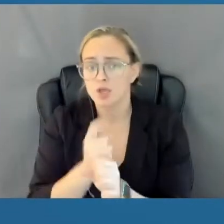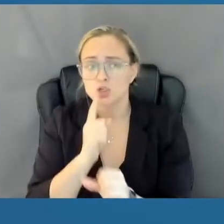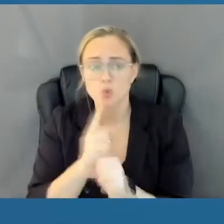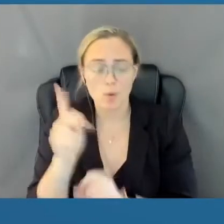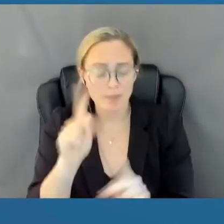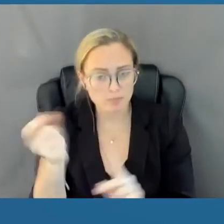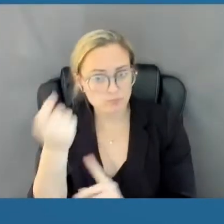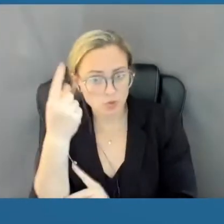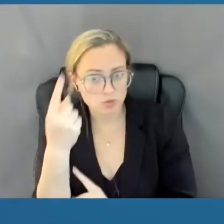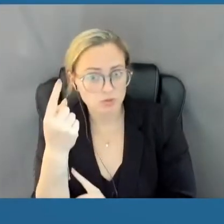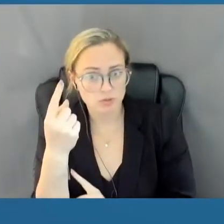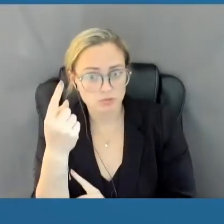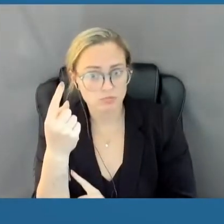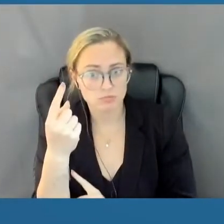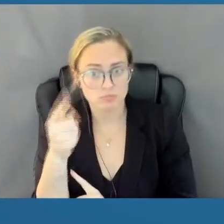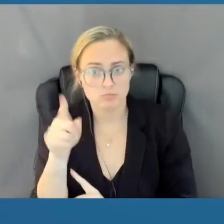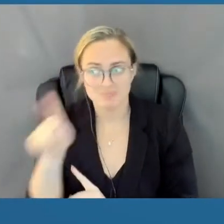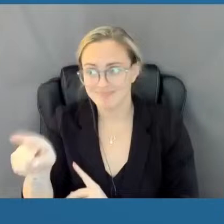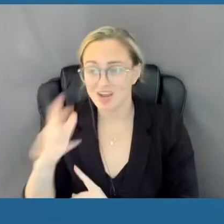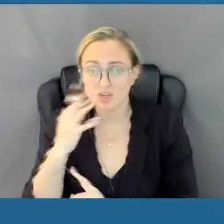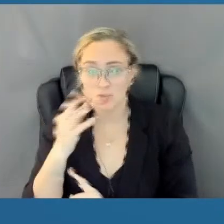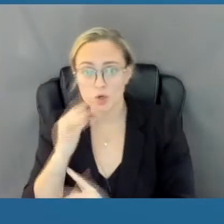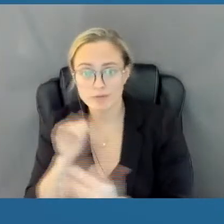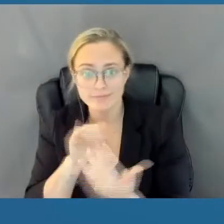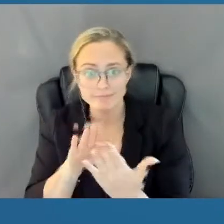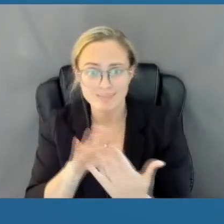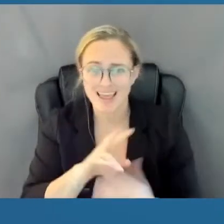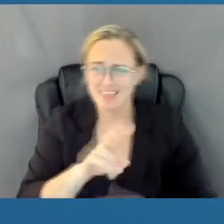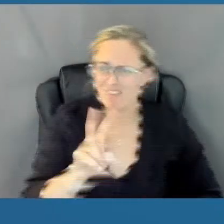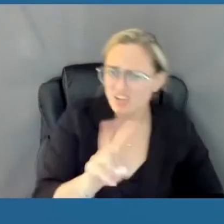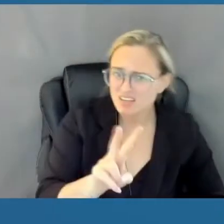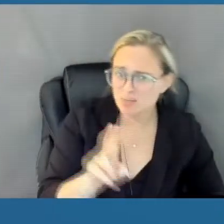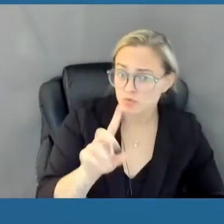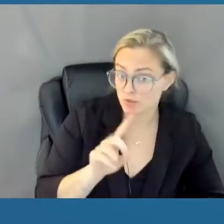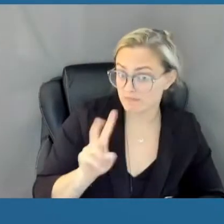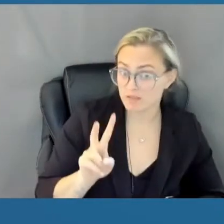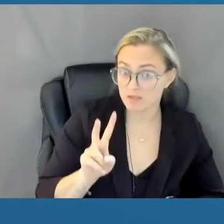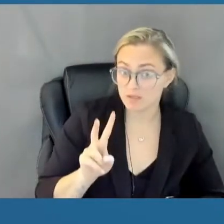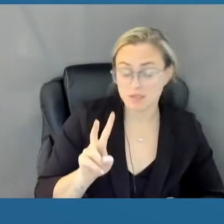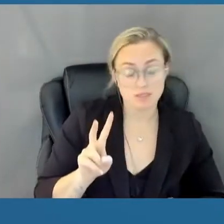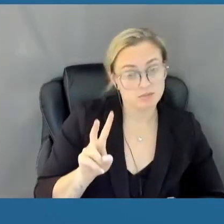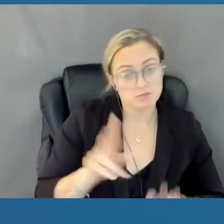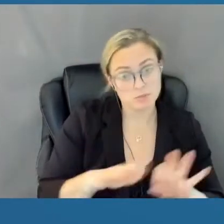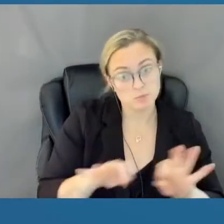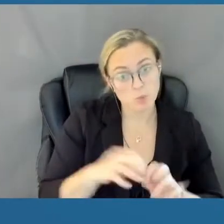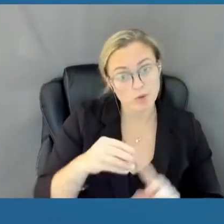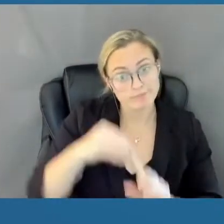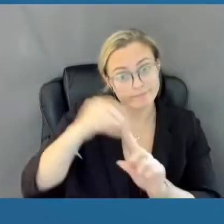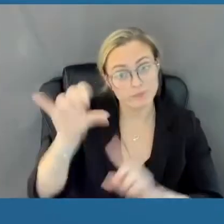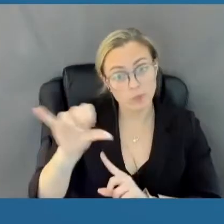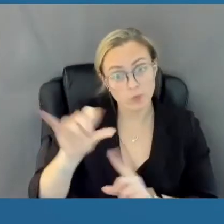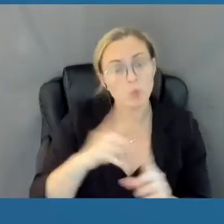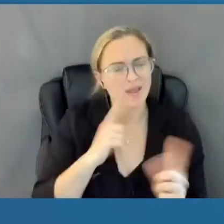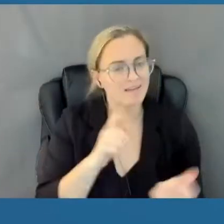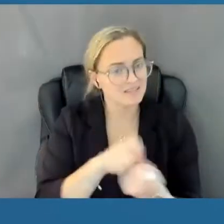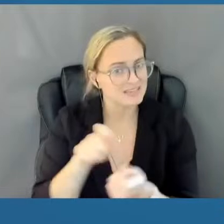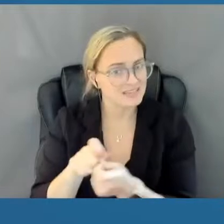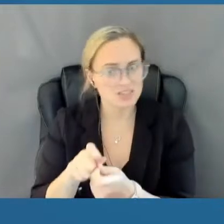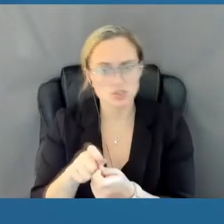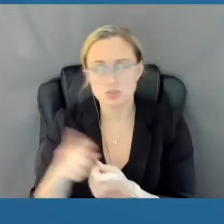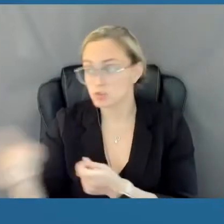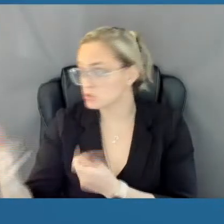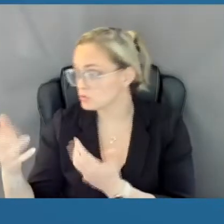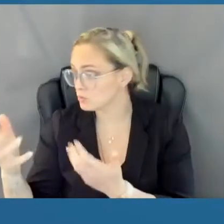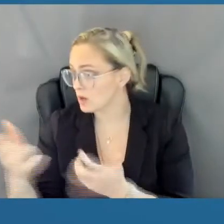understood, what they're up against, and the victims, especially domestic violence. So we know it. We have the details here. Brian, you want to go over